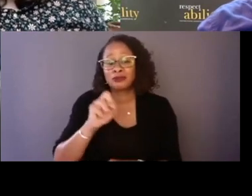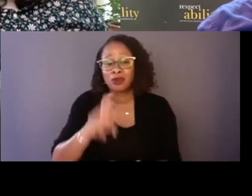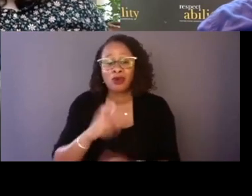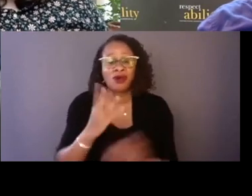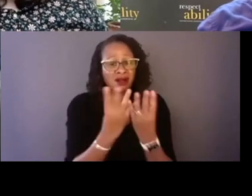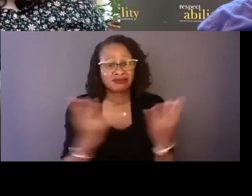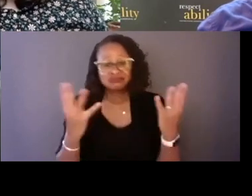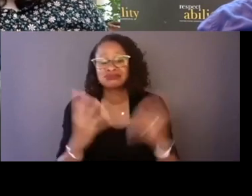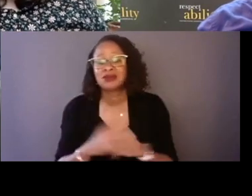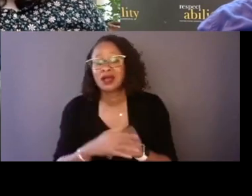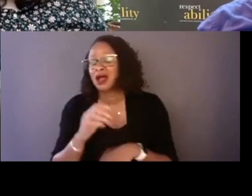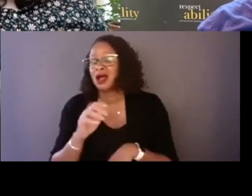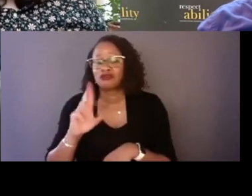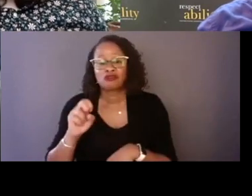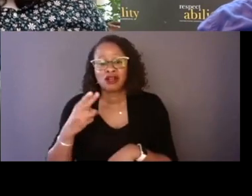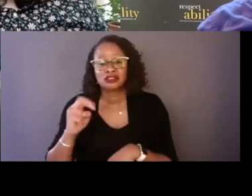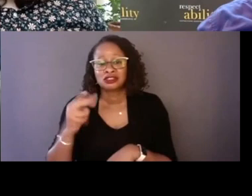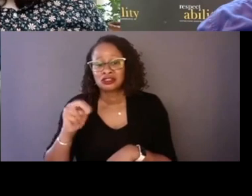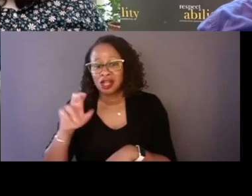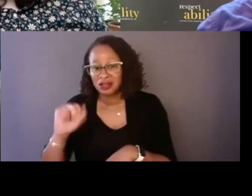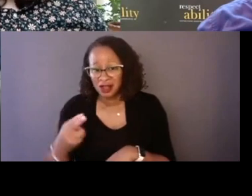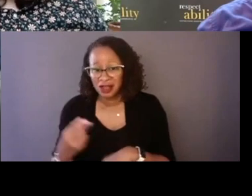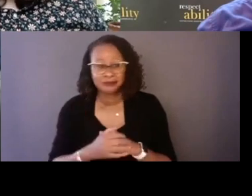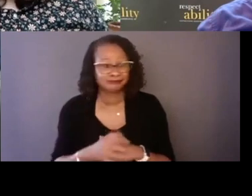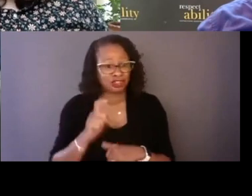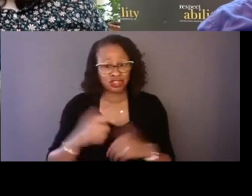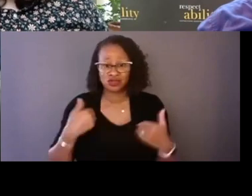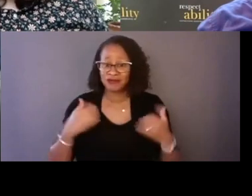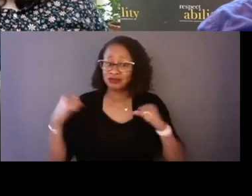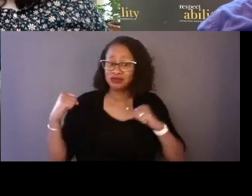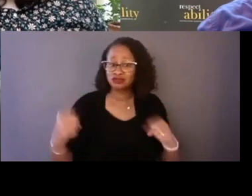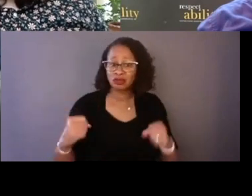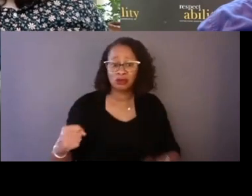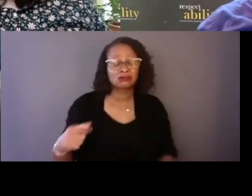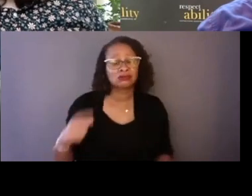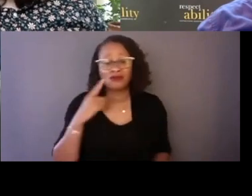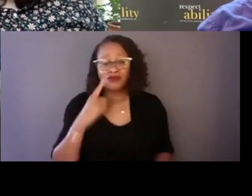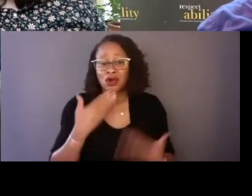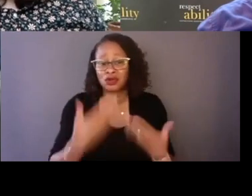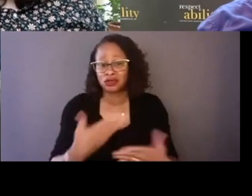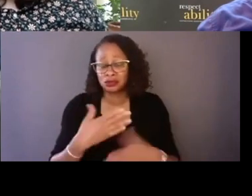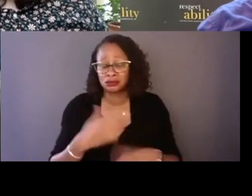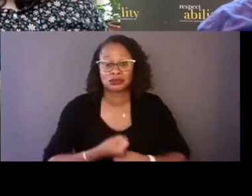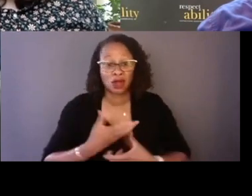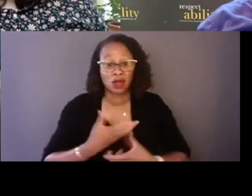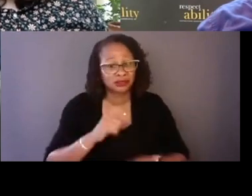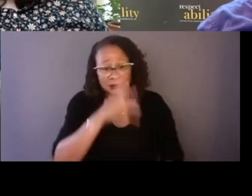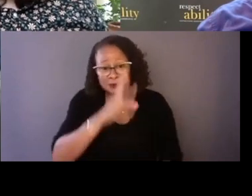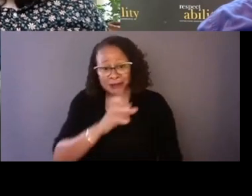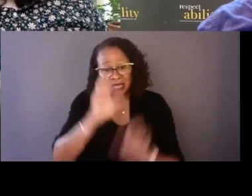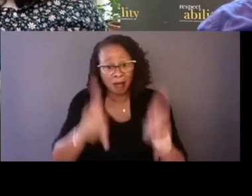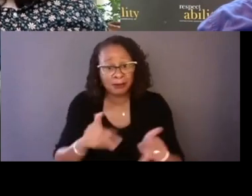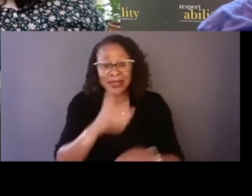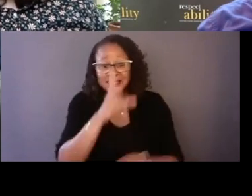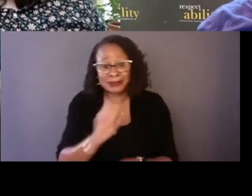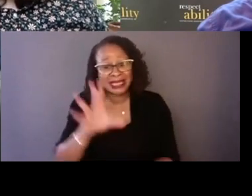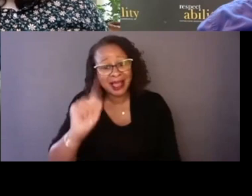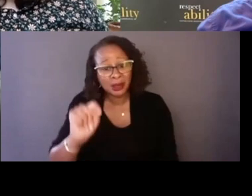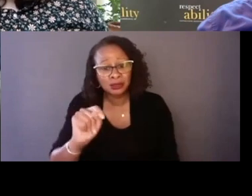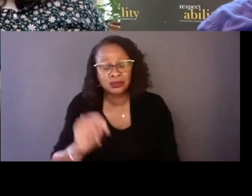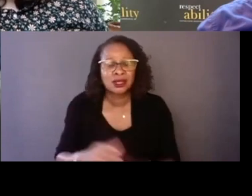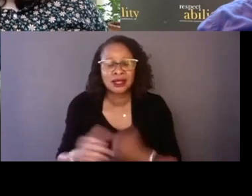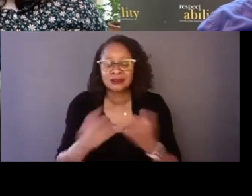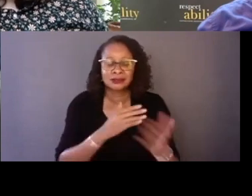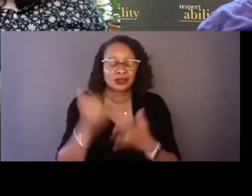you have to, I would say, have chutzpah for a good cause. You have to speak out, whether you're